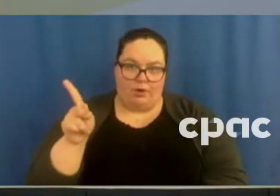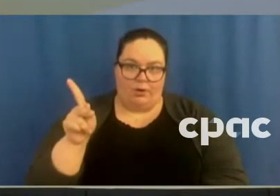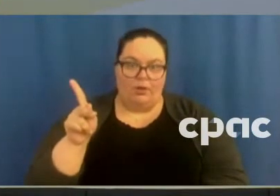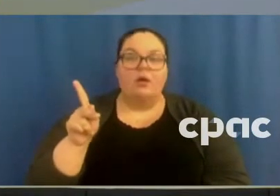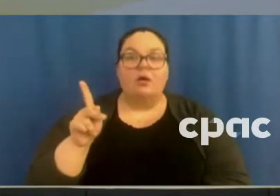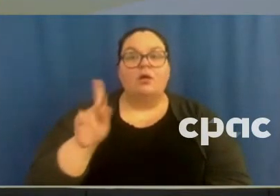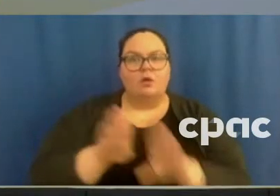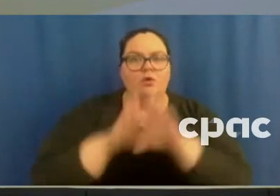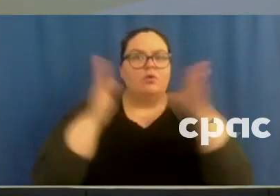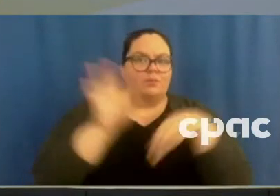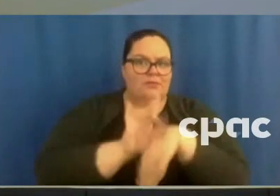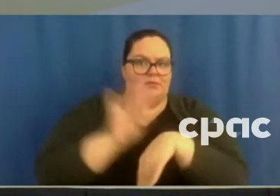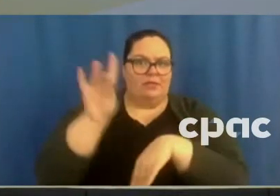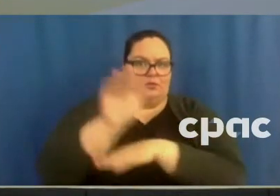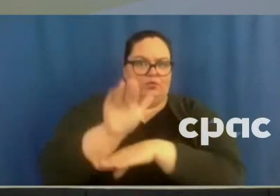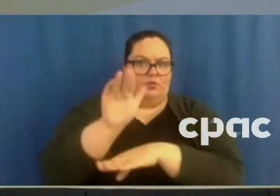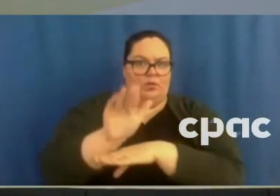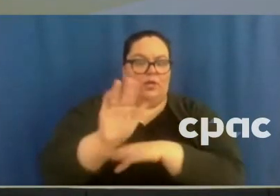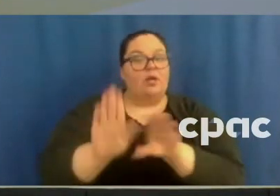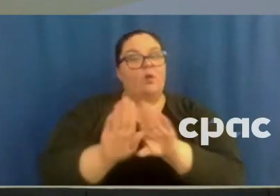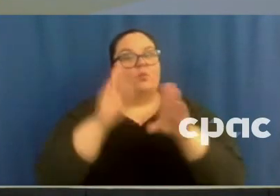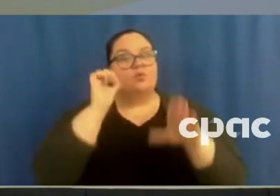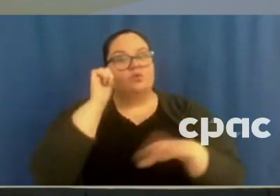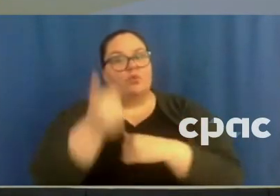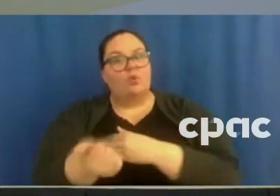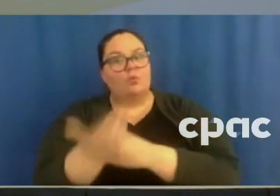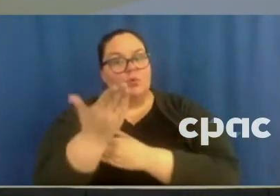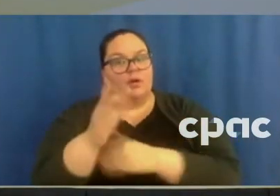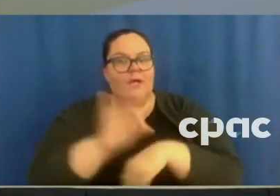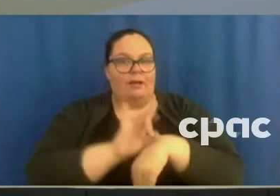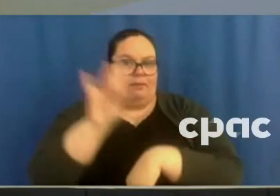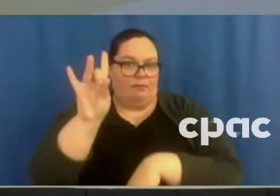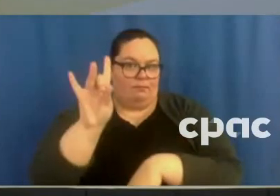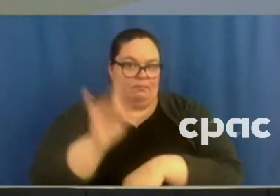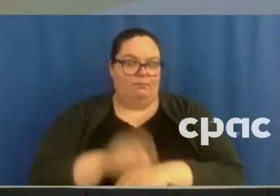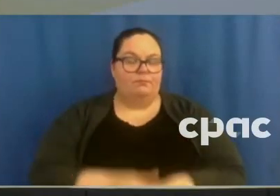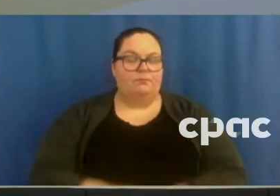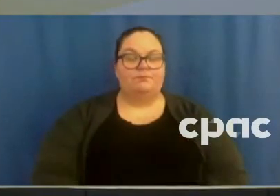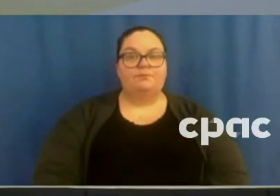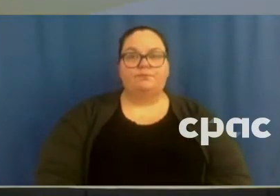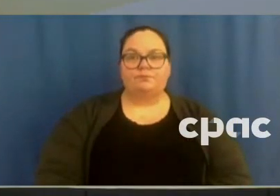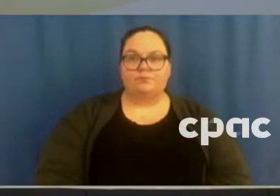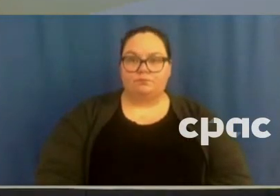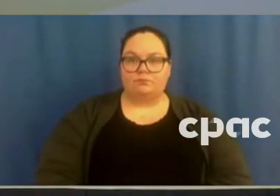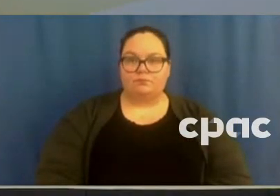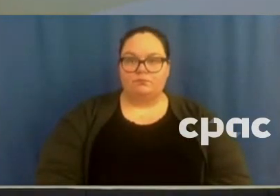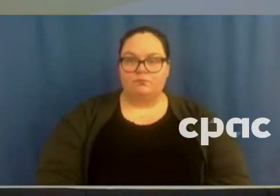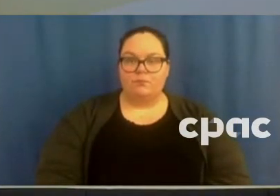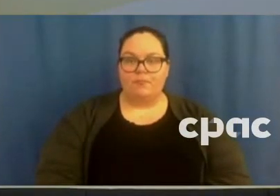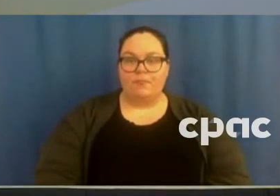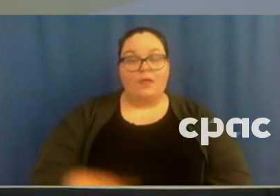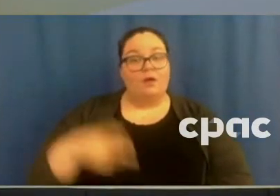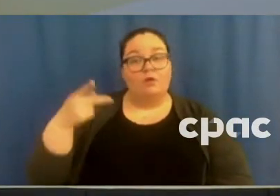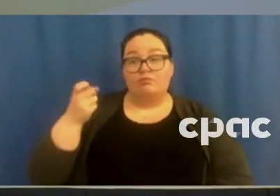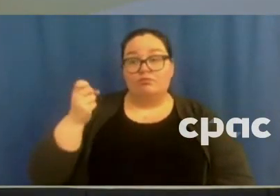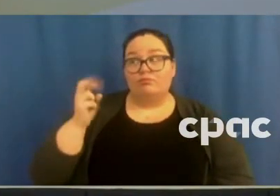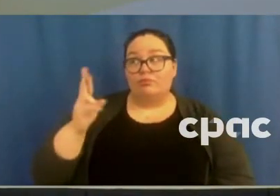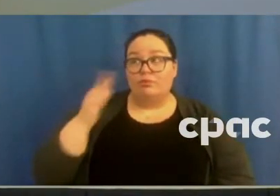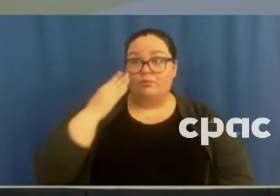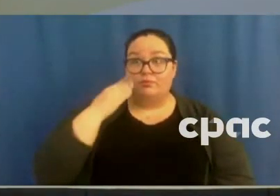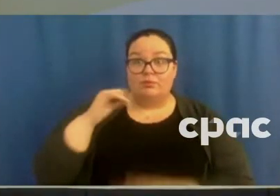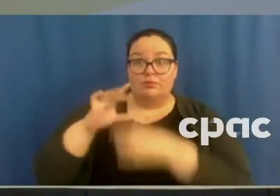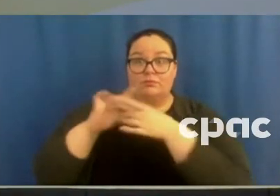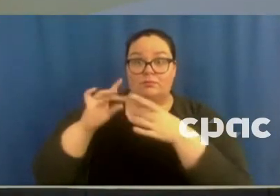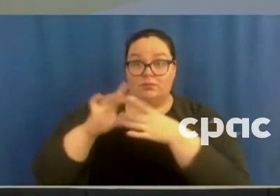8 p.m. this evening and reopens at 8 a.m. tomorrow. As the Premier mentioned, young people in the Summerside area